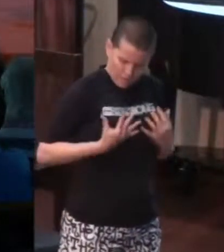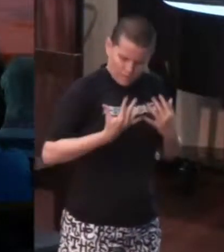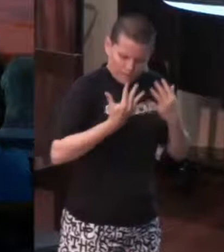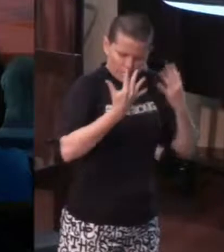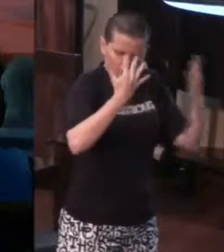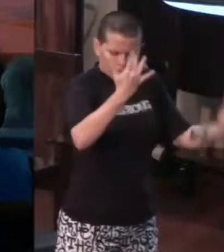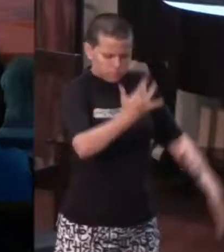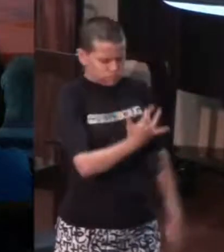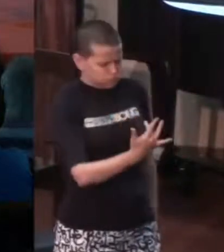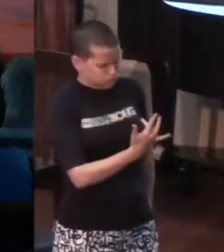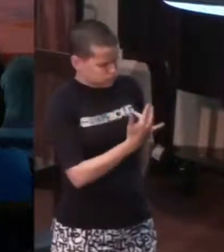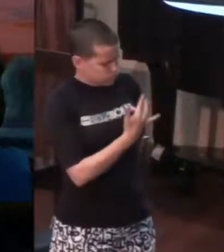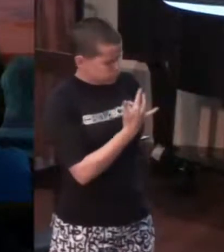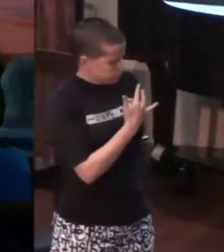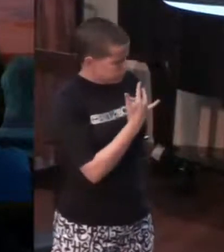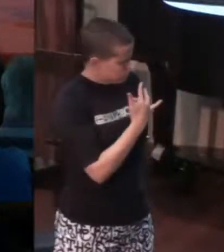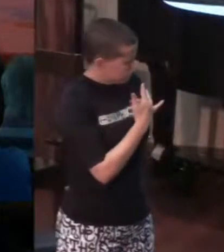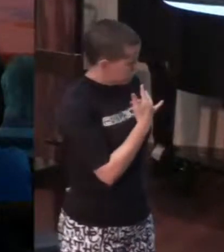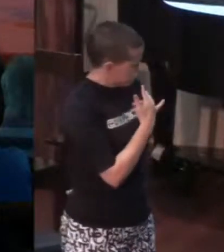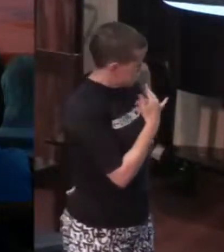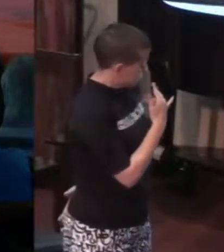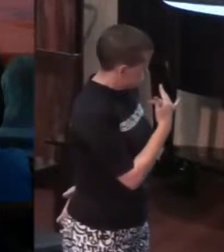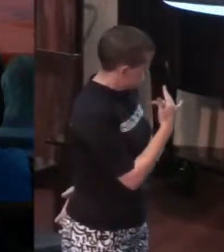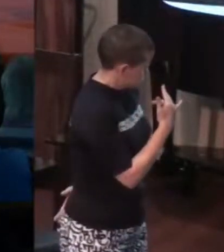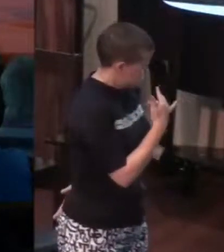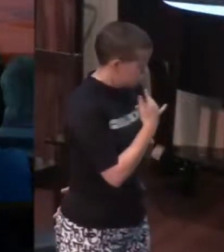like being free.